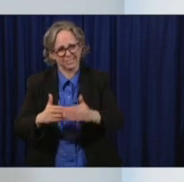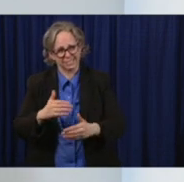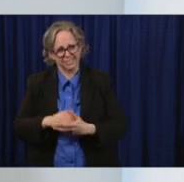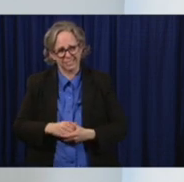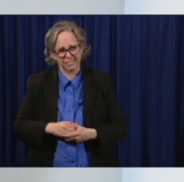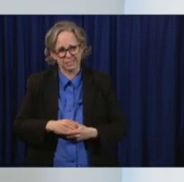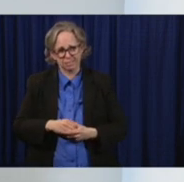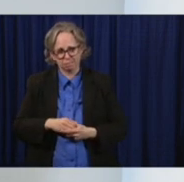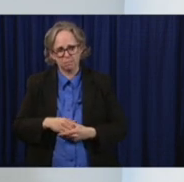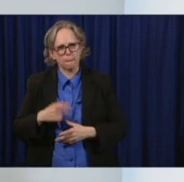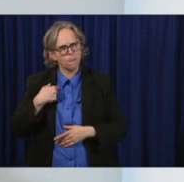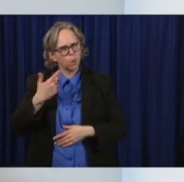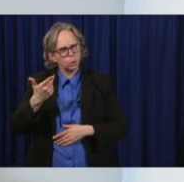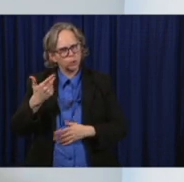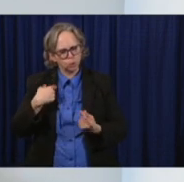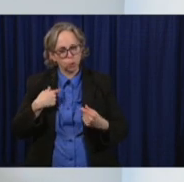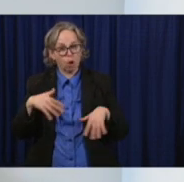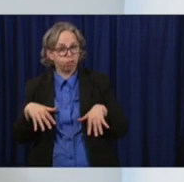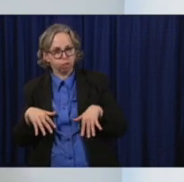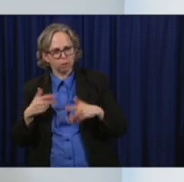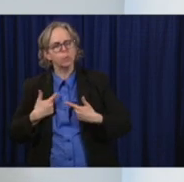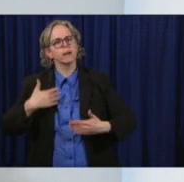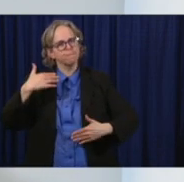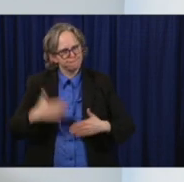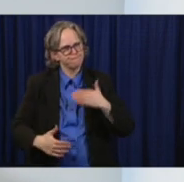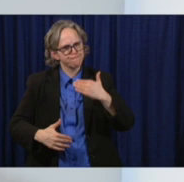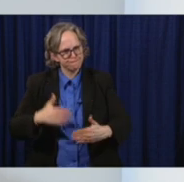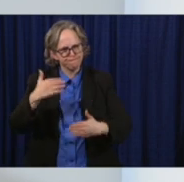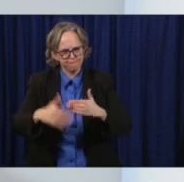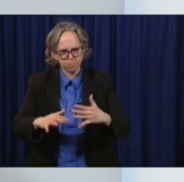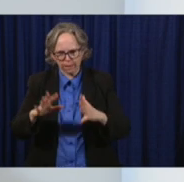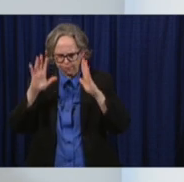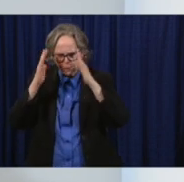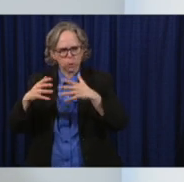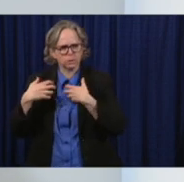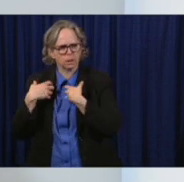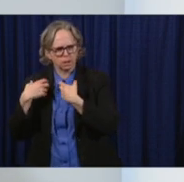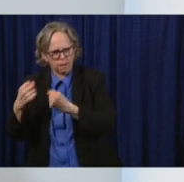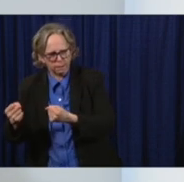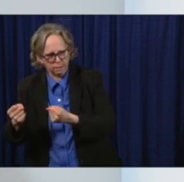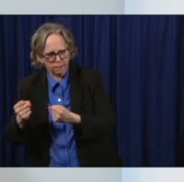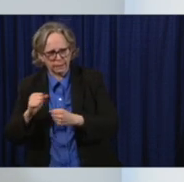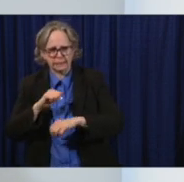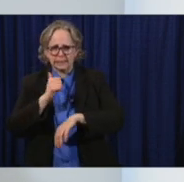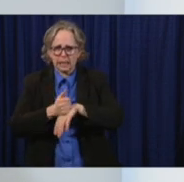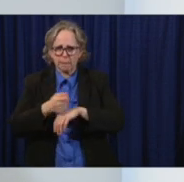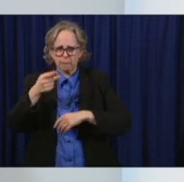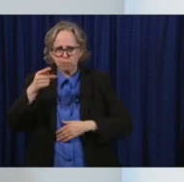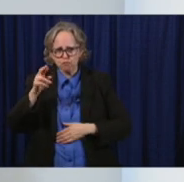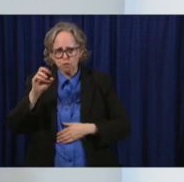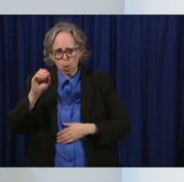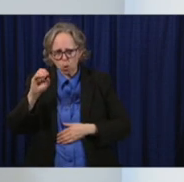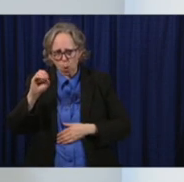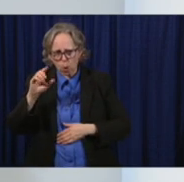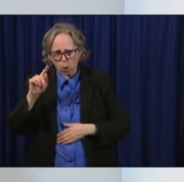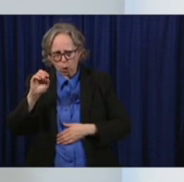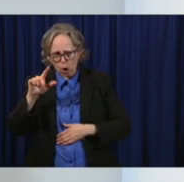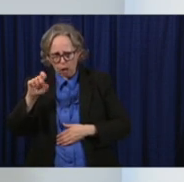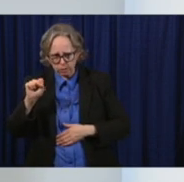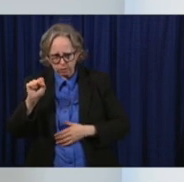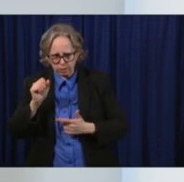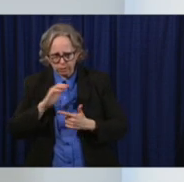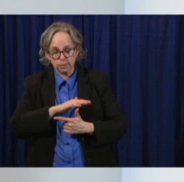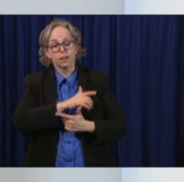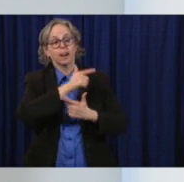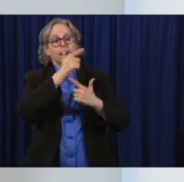Let's do the health things right. Let's get the protocols right. Let's begin, continue the staged reopening. And as